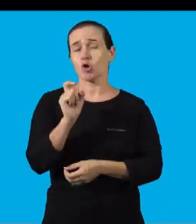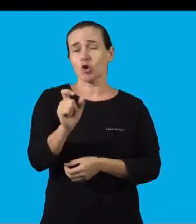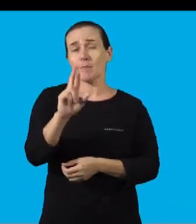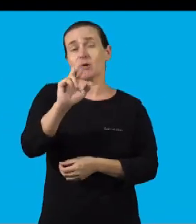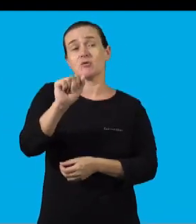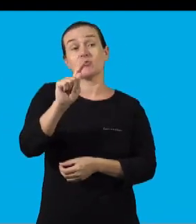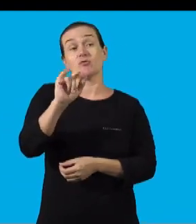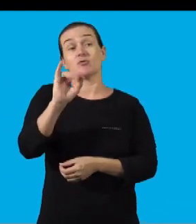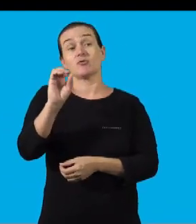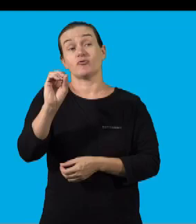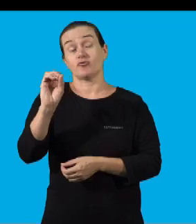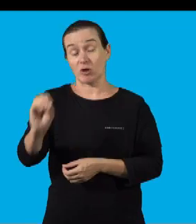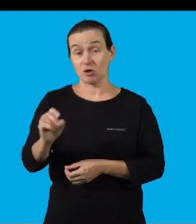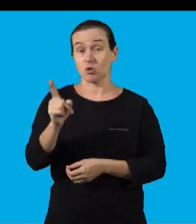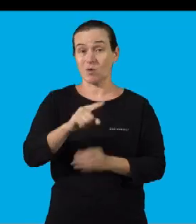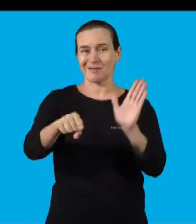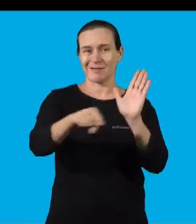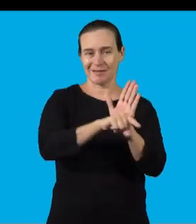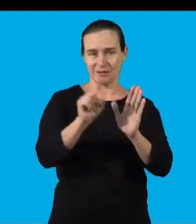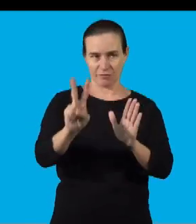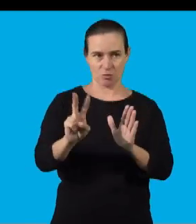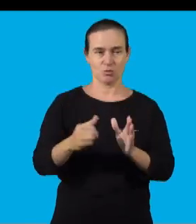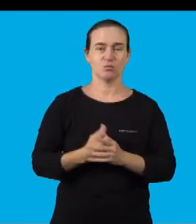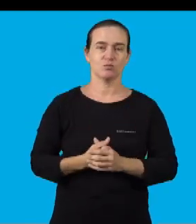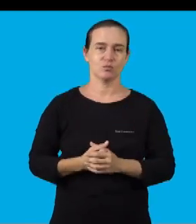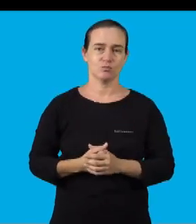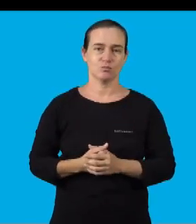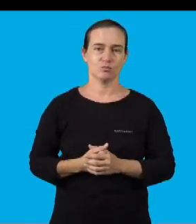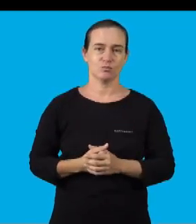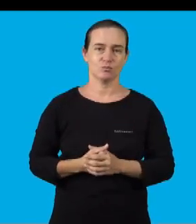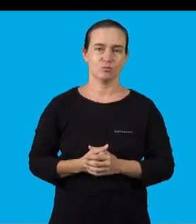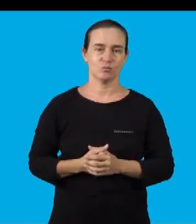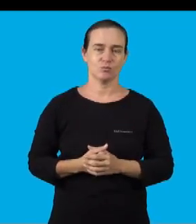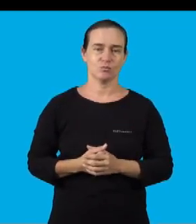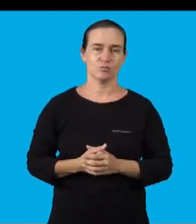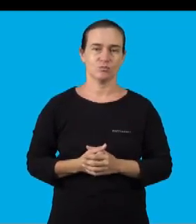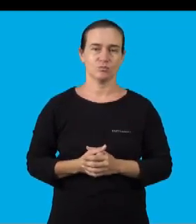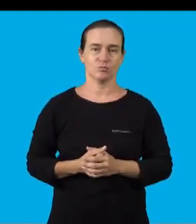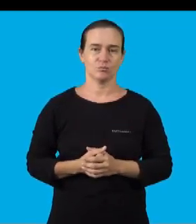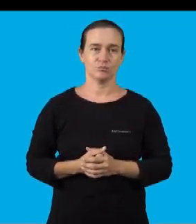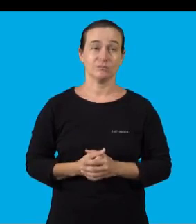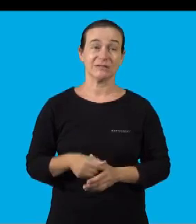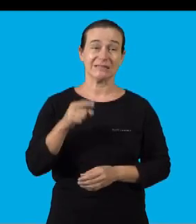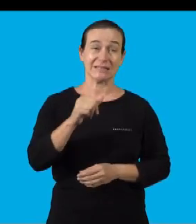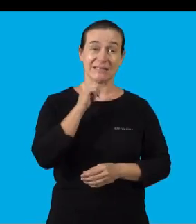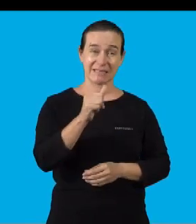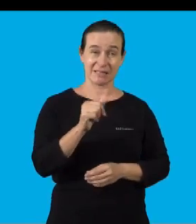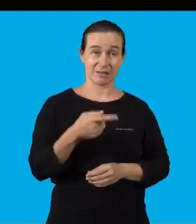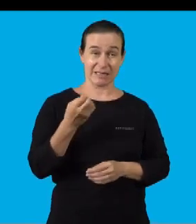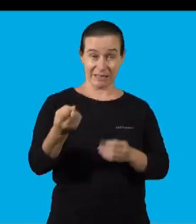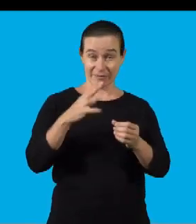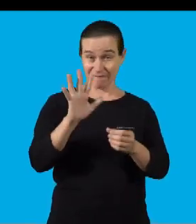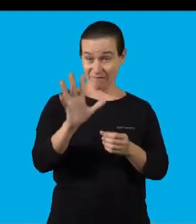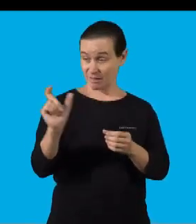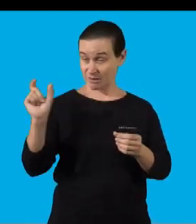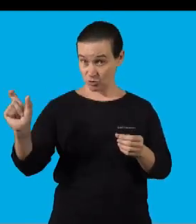the common difference is negative 2. So now we have been given here the fifth term